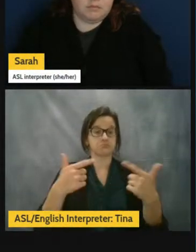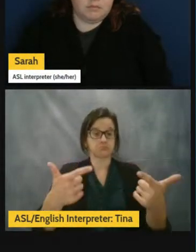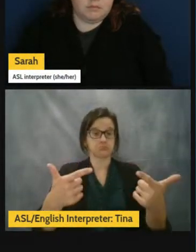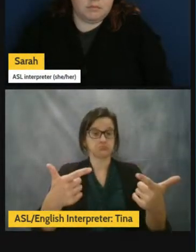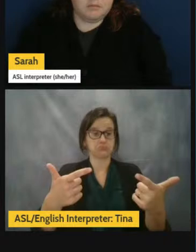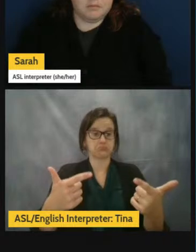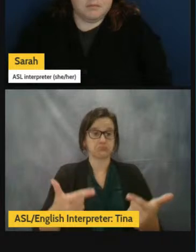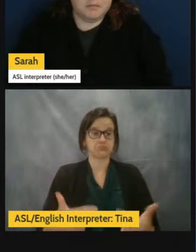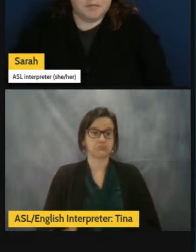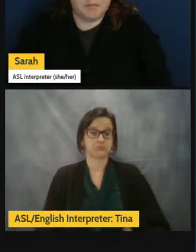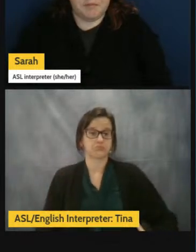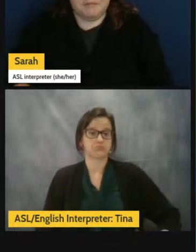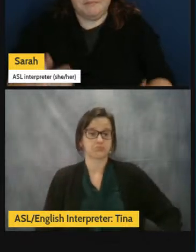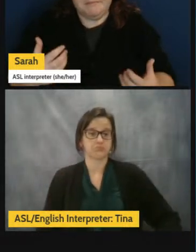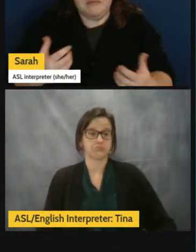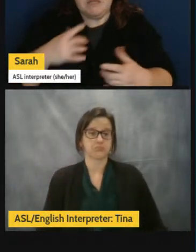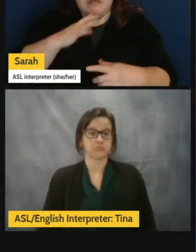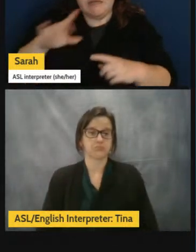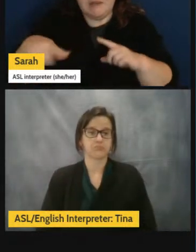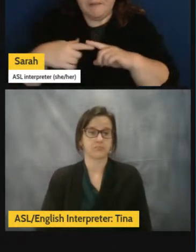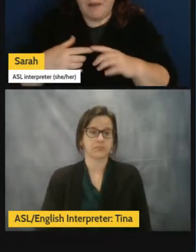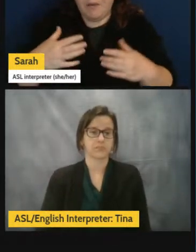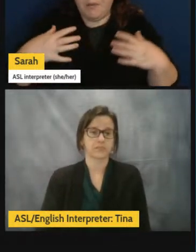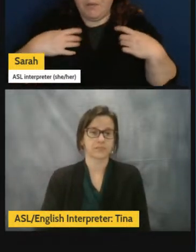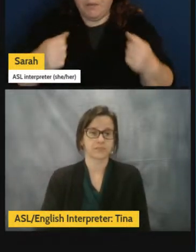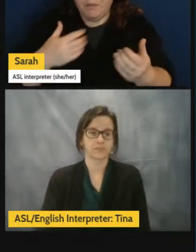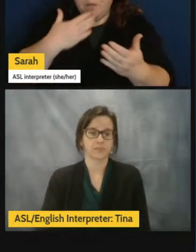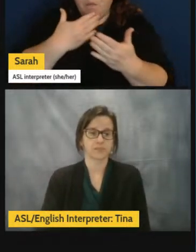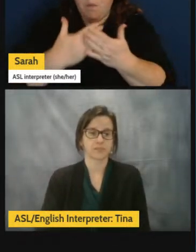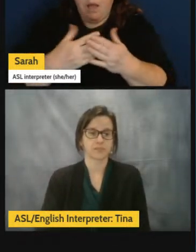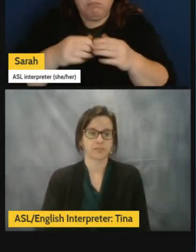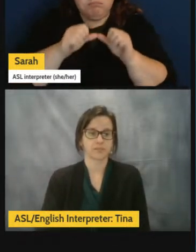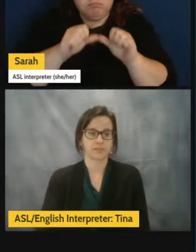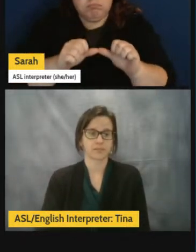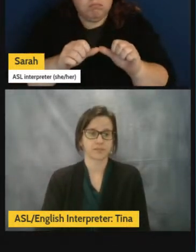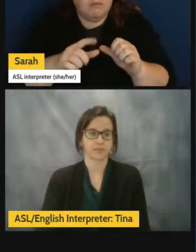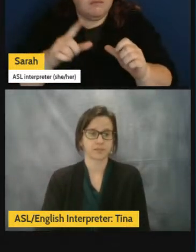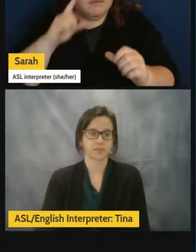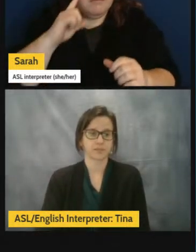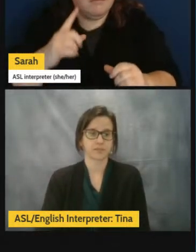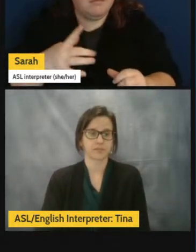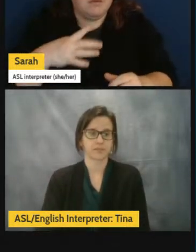stigma-related stressors. We talked about this a little bit earlier, but I love this flow chart.